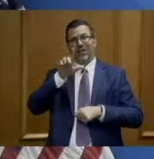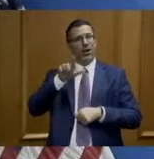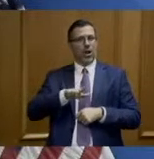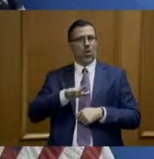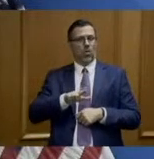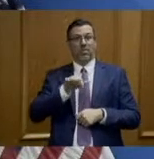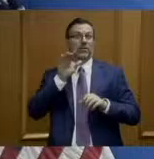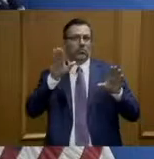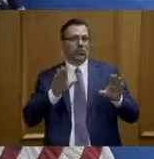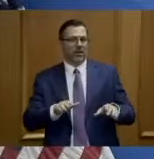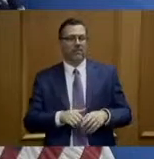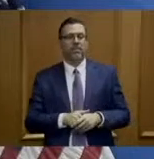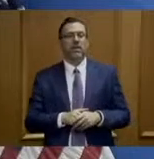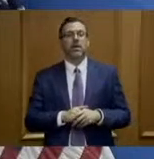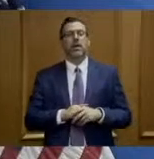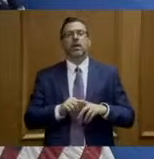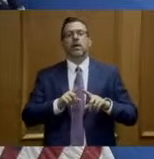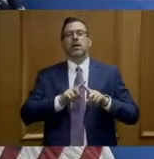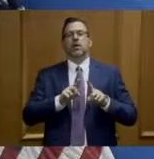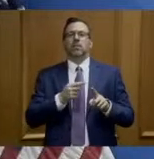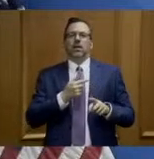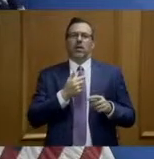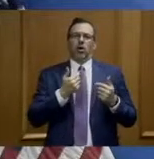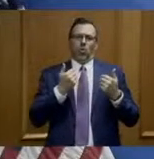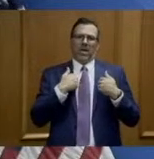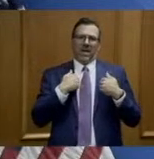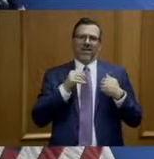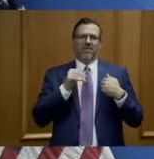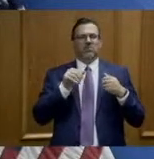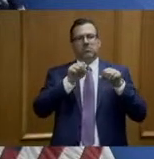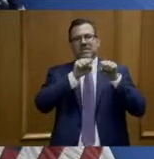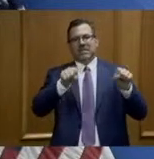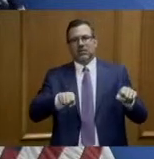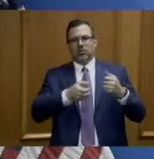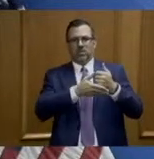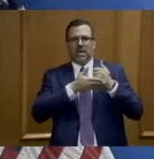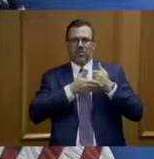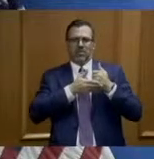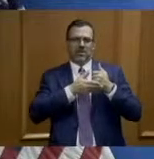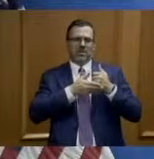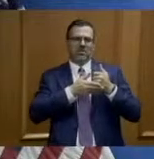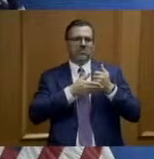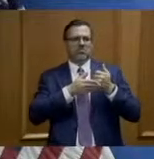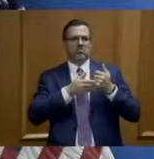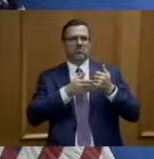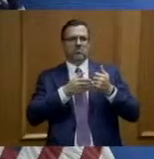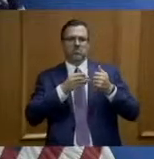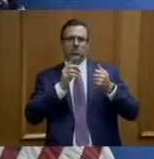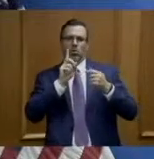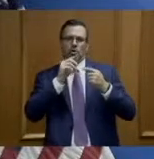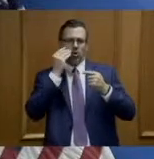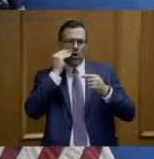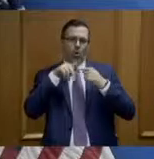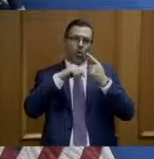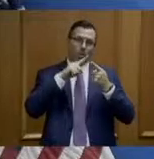we want to see. But we do have that tiered system, which is consistent with how our peer states are approaching it.